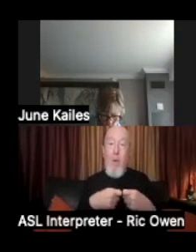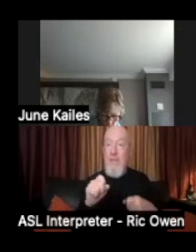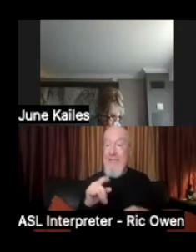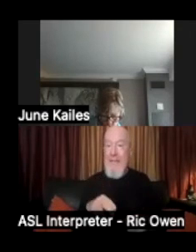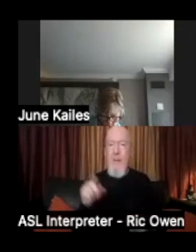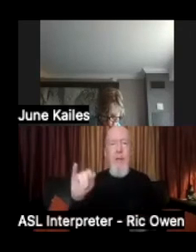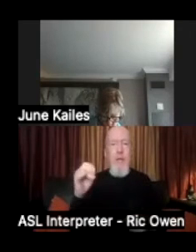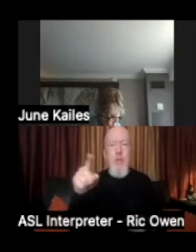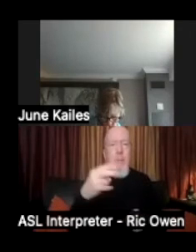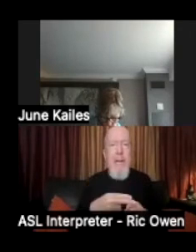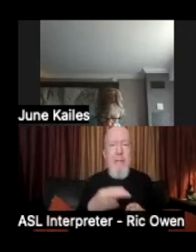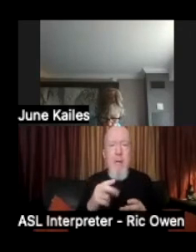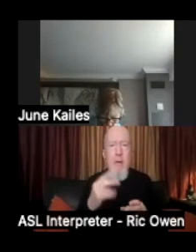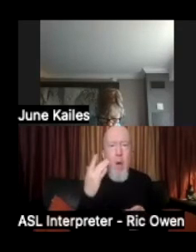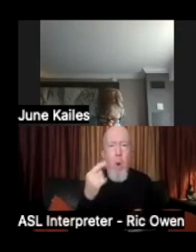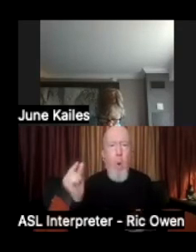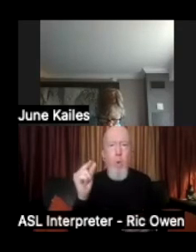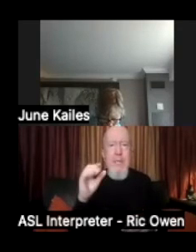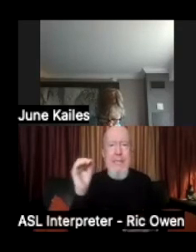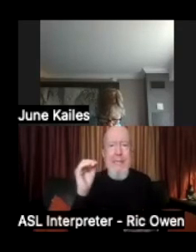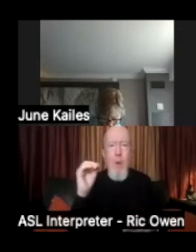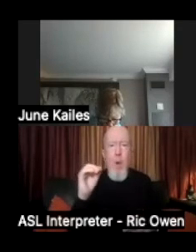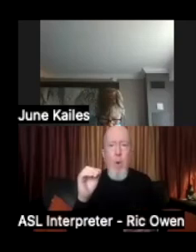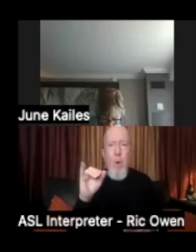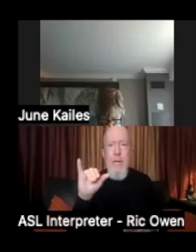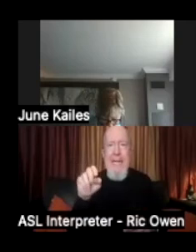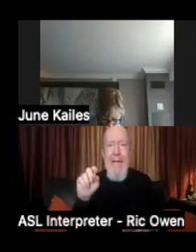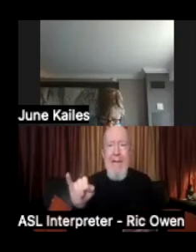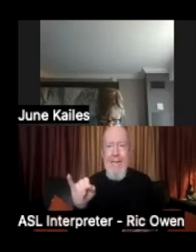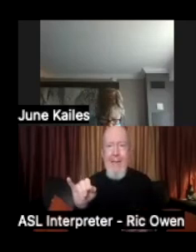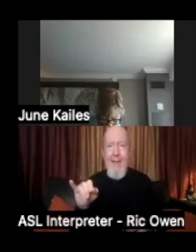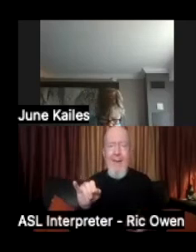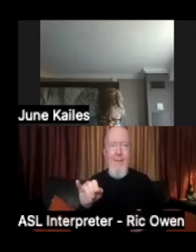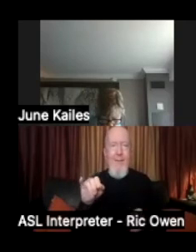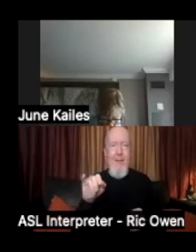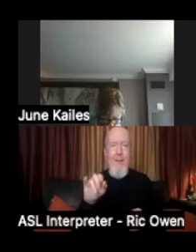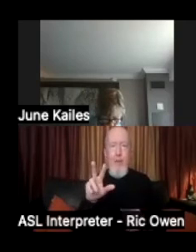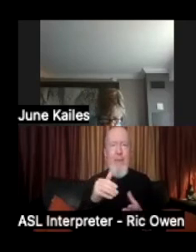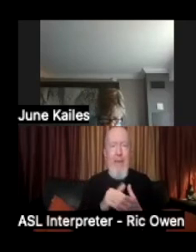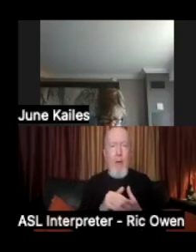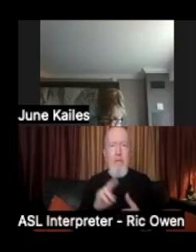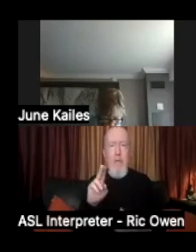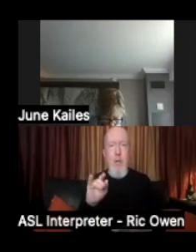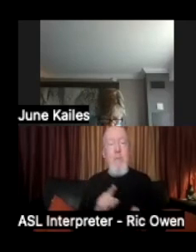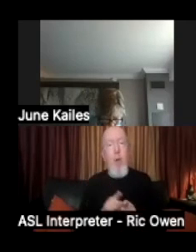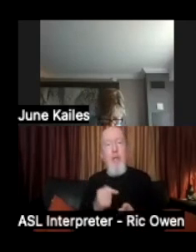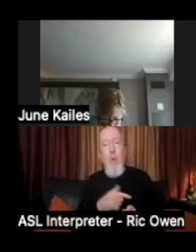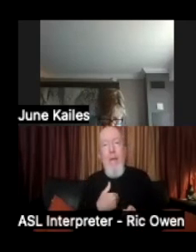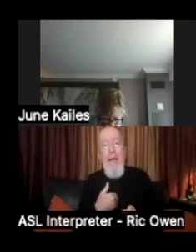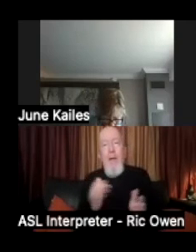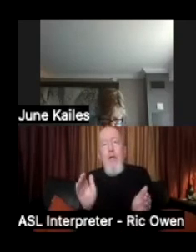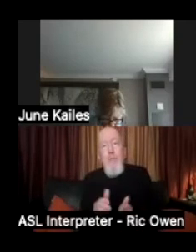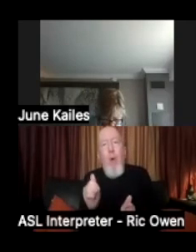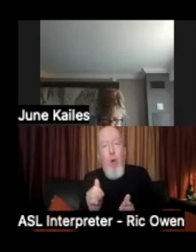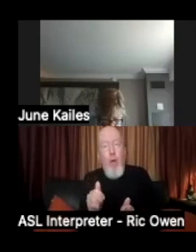Goal Zero Yetis, primarily the 3,000 units, but we also have smaller units as well. And